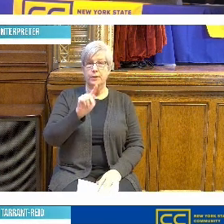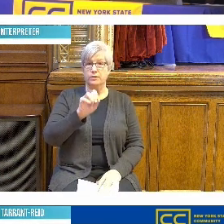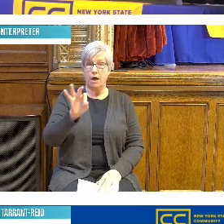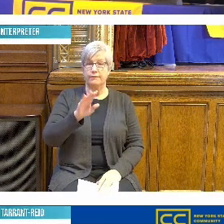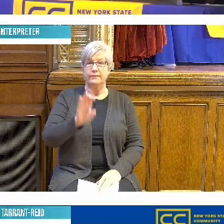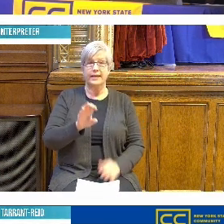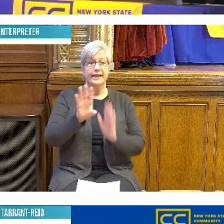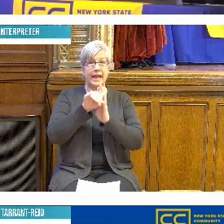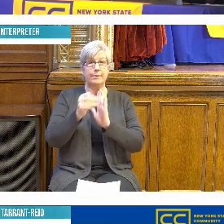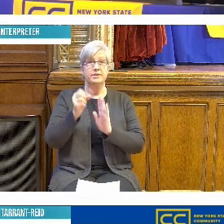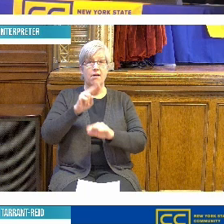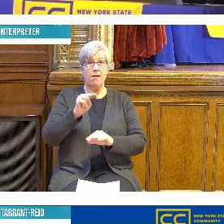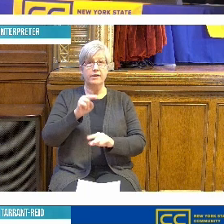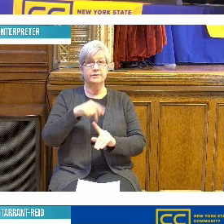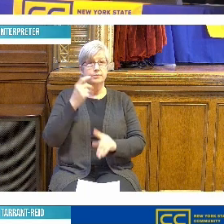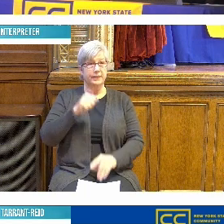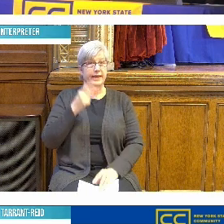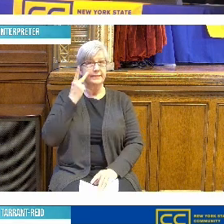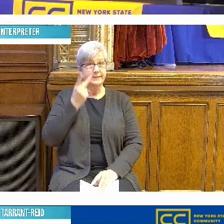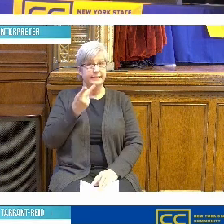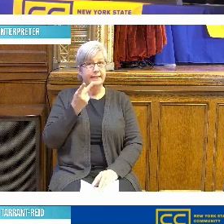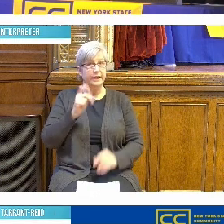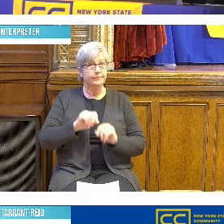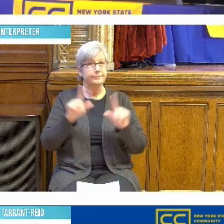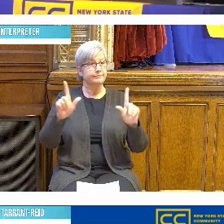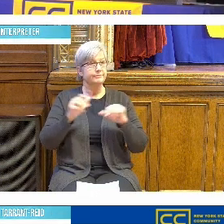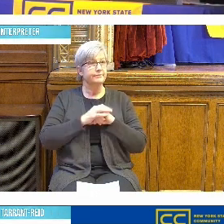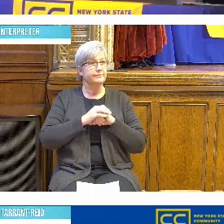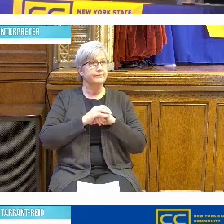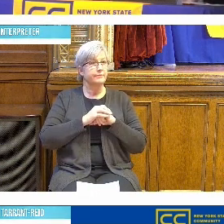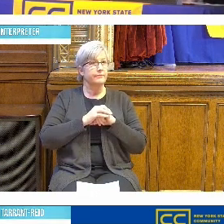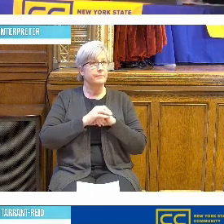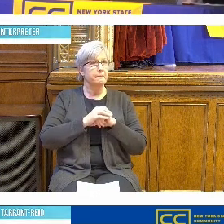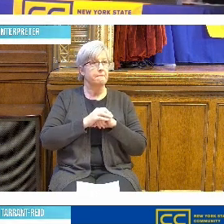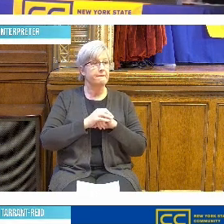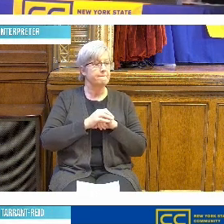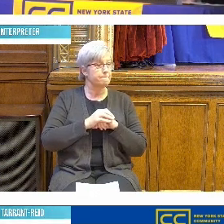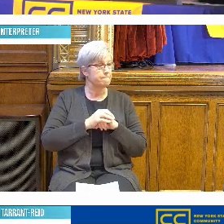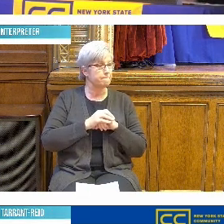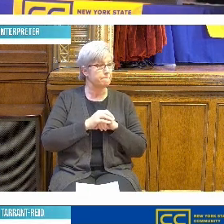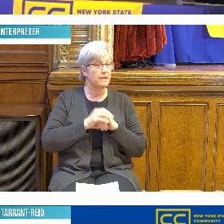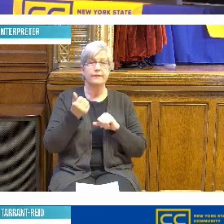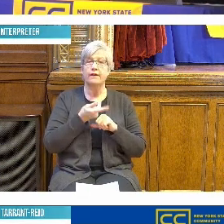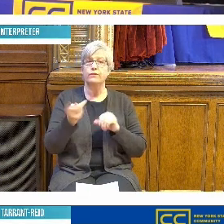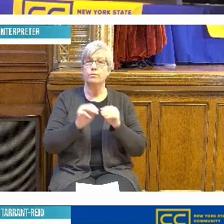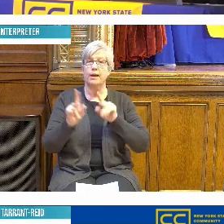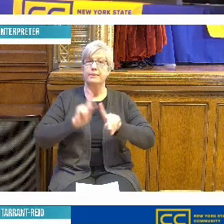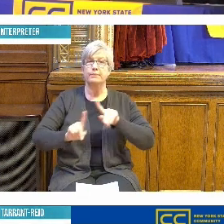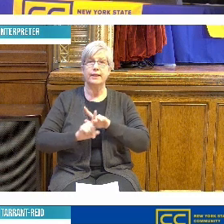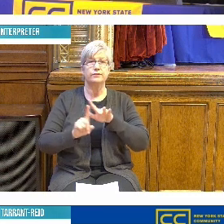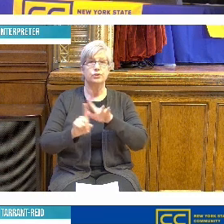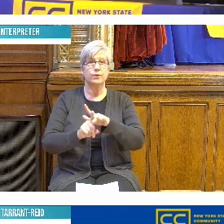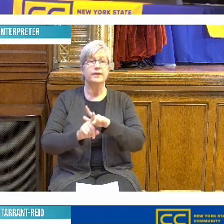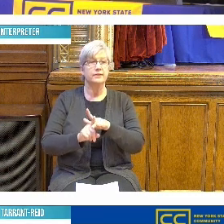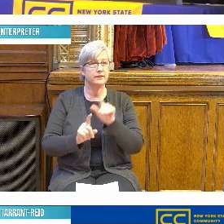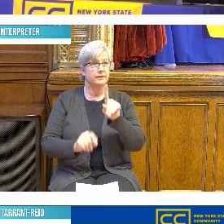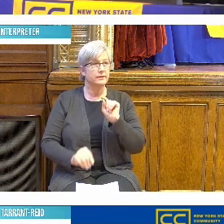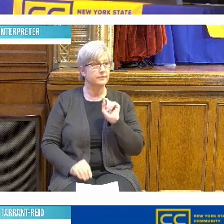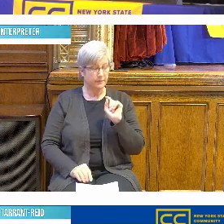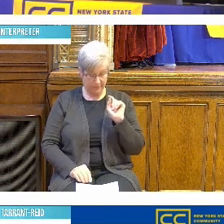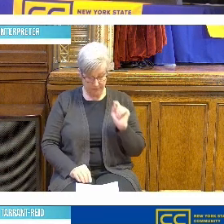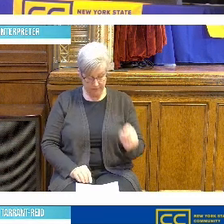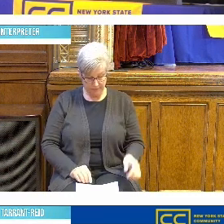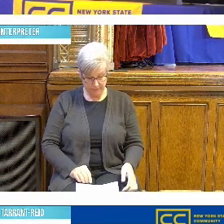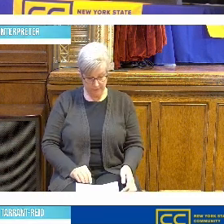cameras on so that we can bring you up. My understanding is that we have a couple more commissioners that are on. I believe